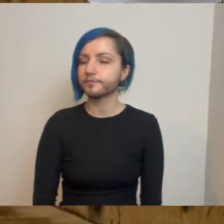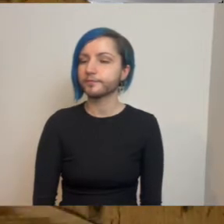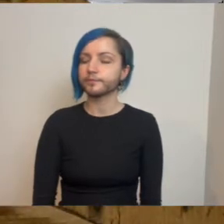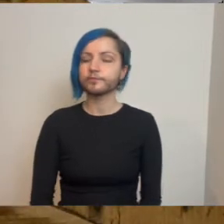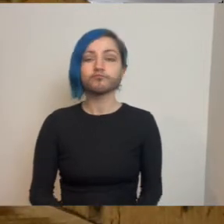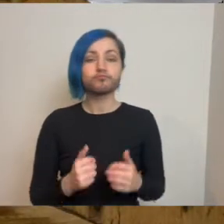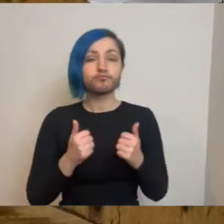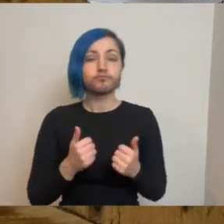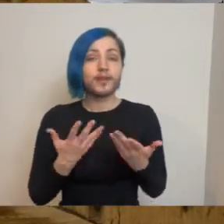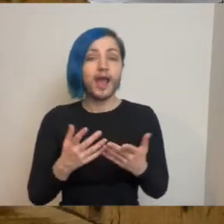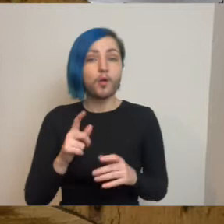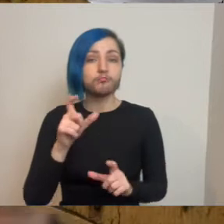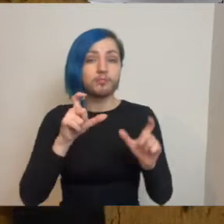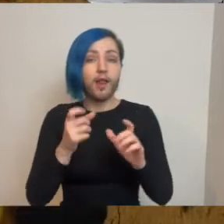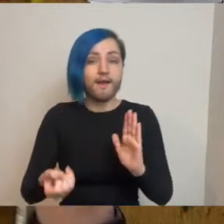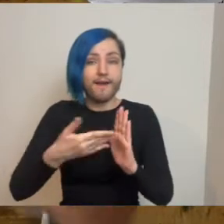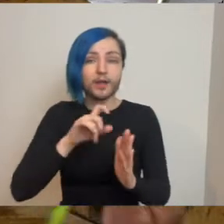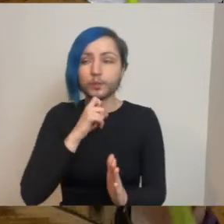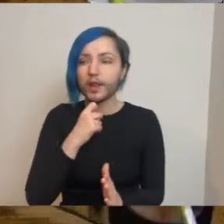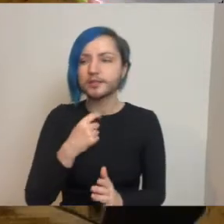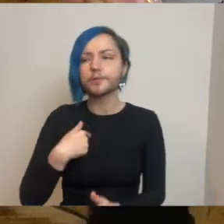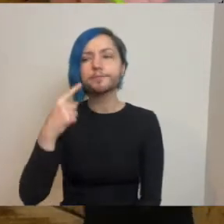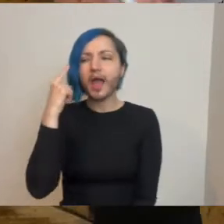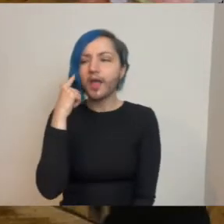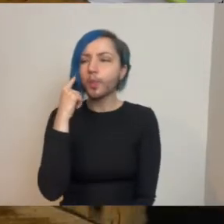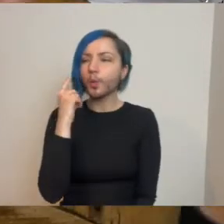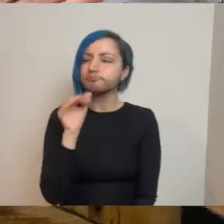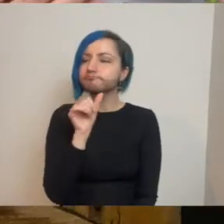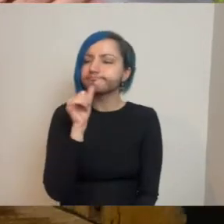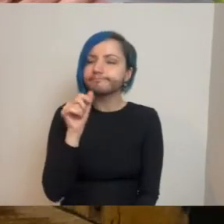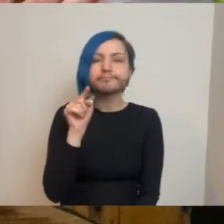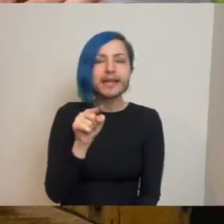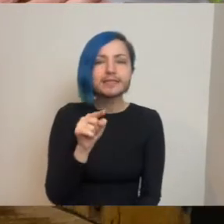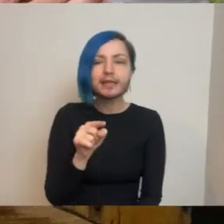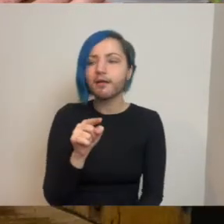I'm going to start coloring these in, and I thought it would be fun here